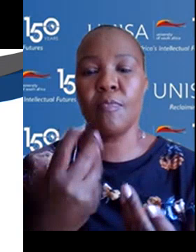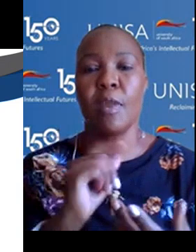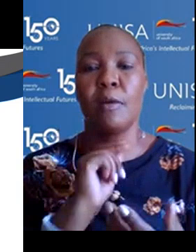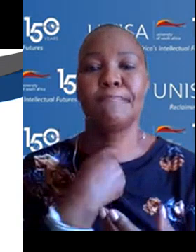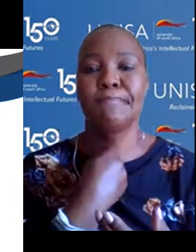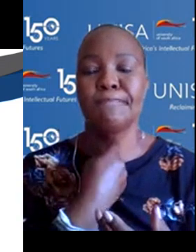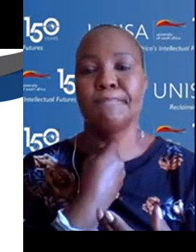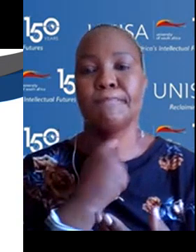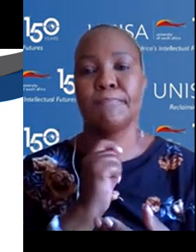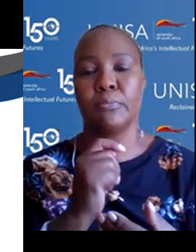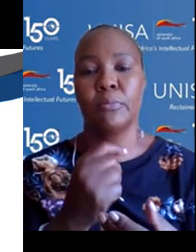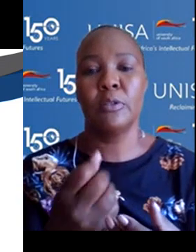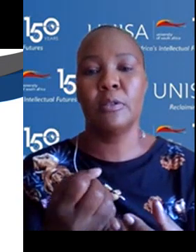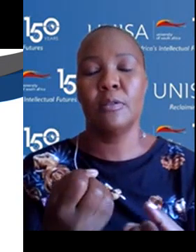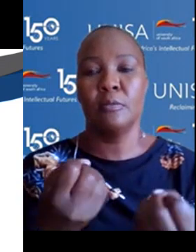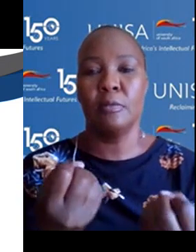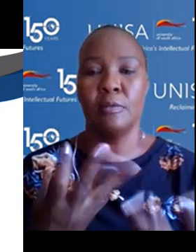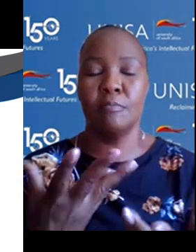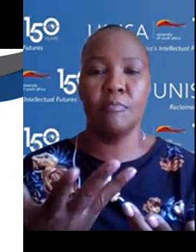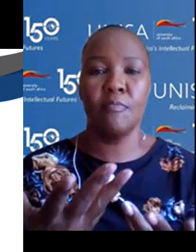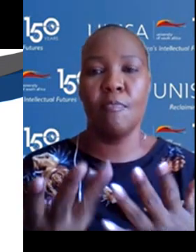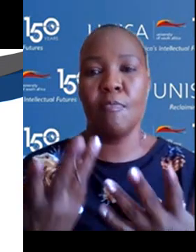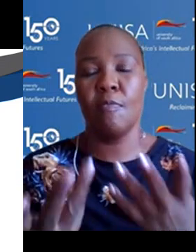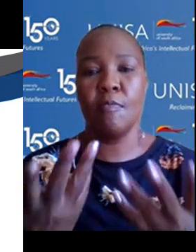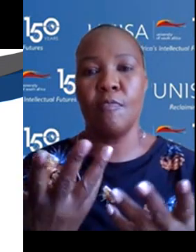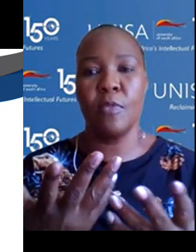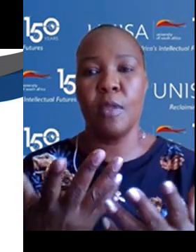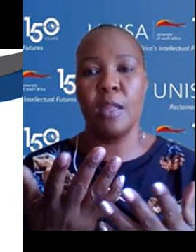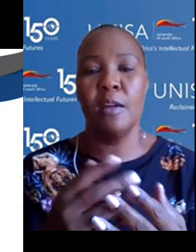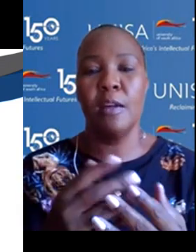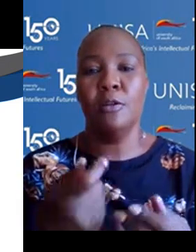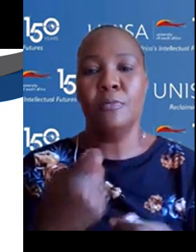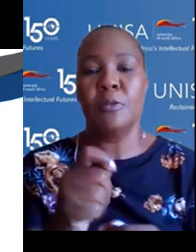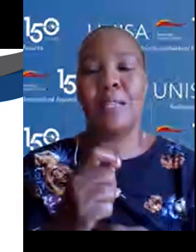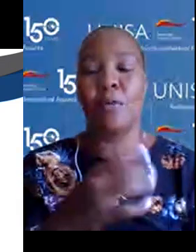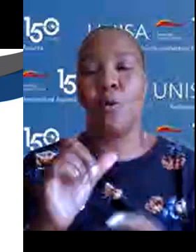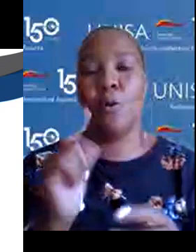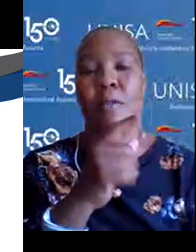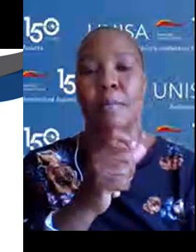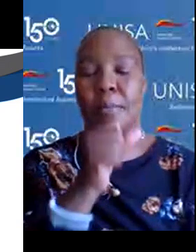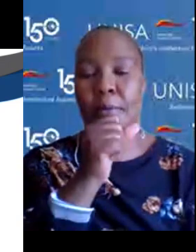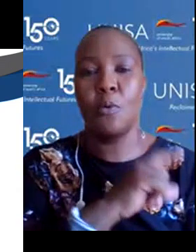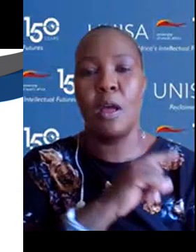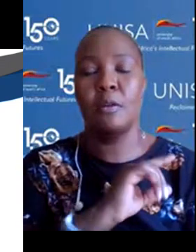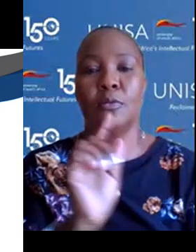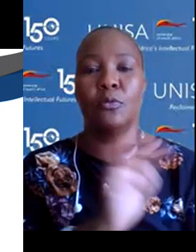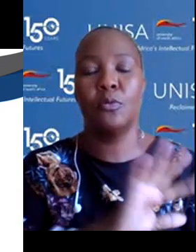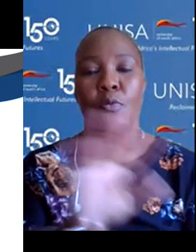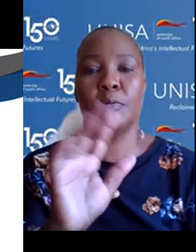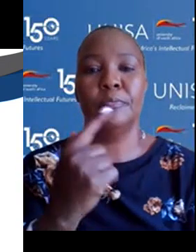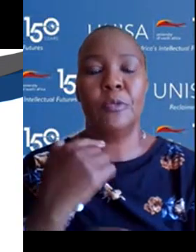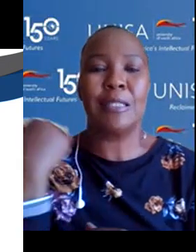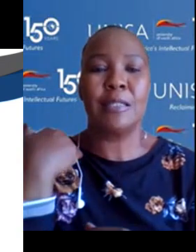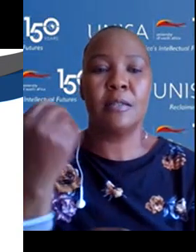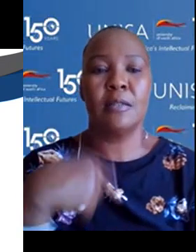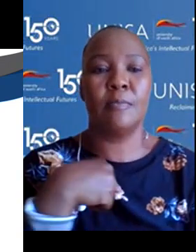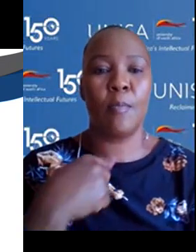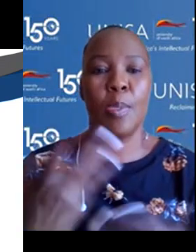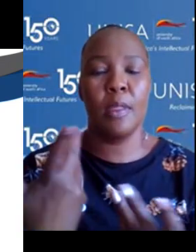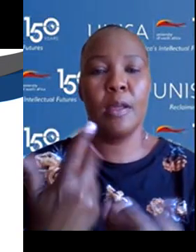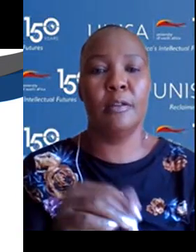you the chance. Again, we've muted the mics so that no one interrupts us. There are some ground rules